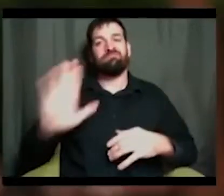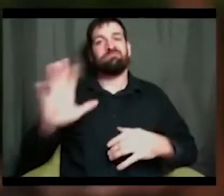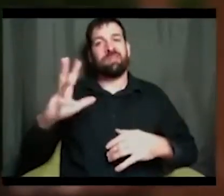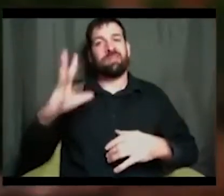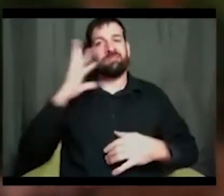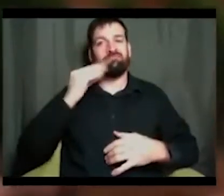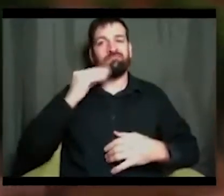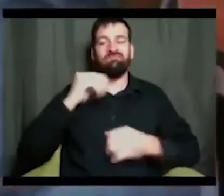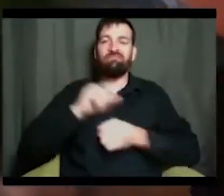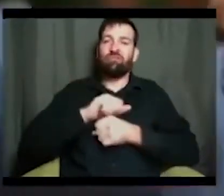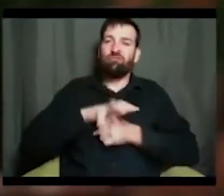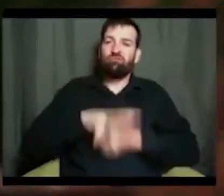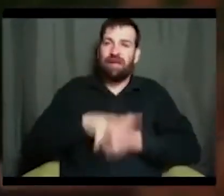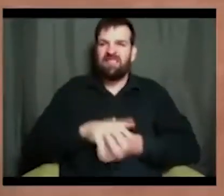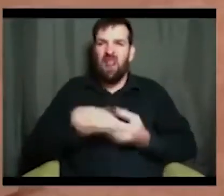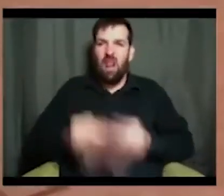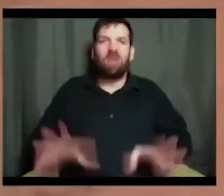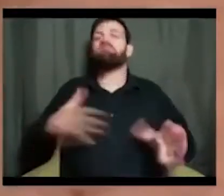loss. This is my dancing.